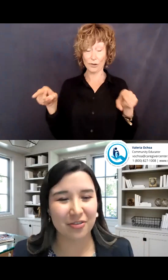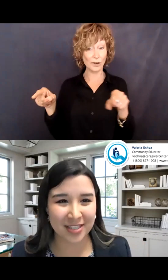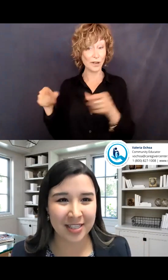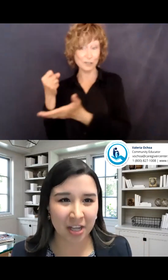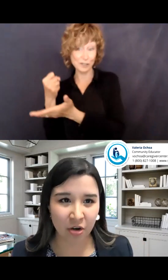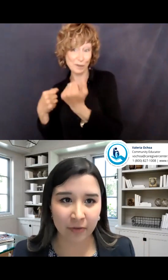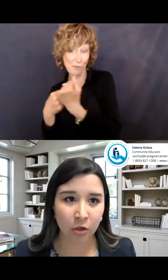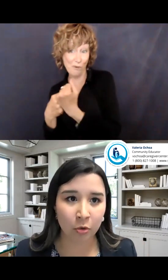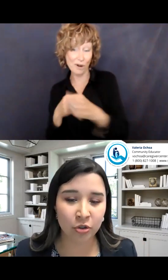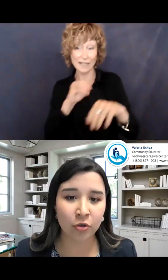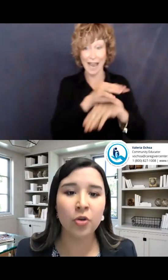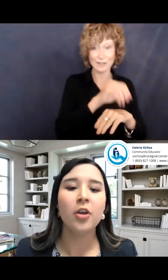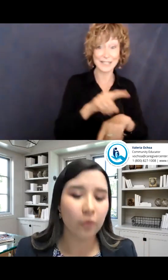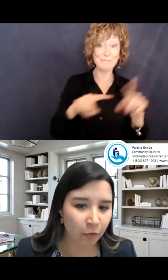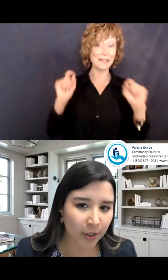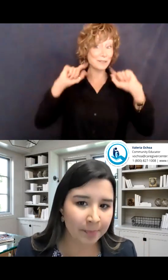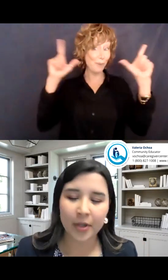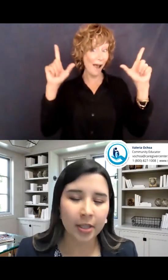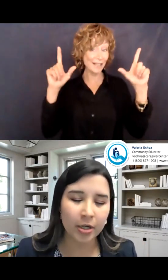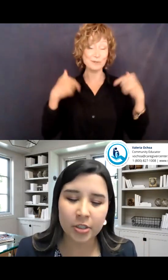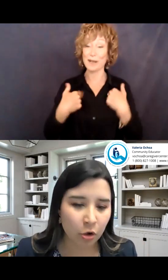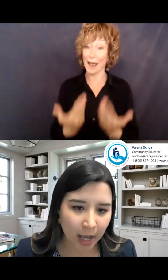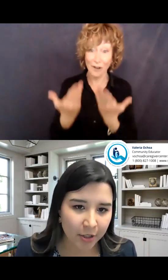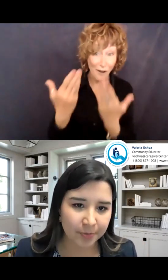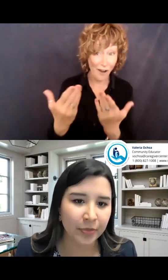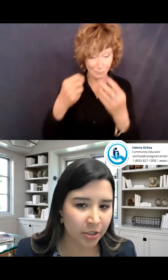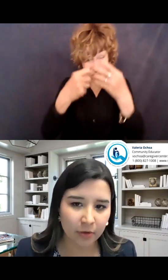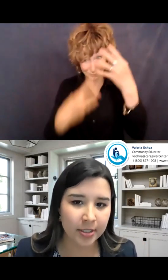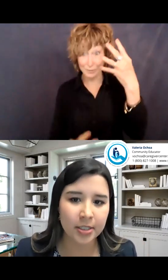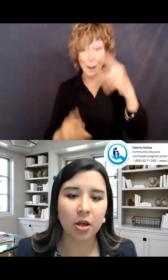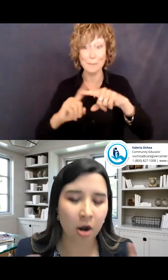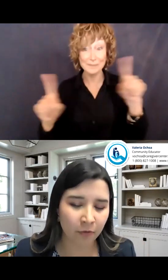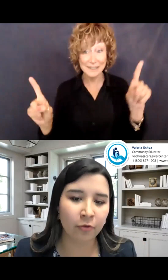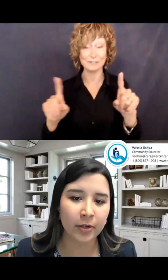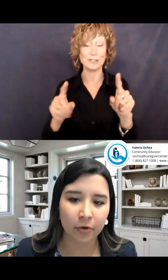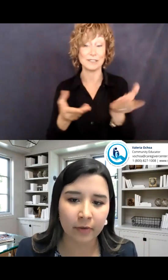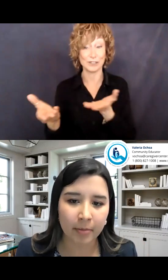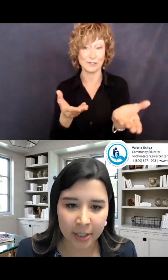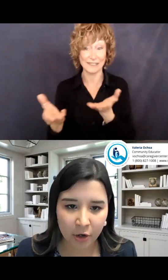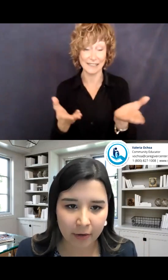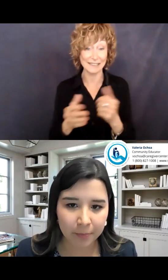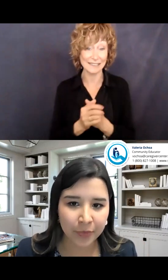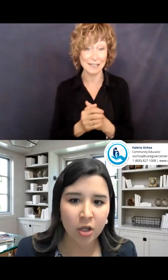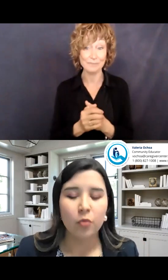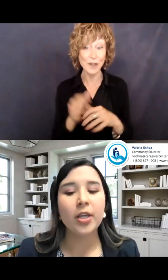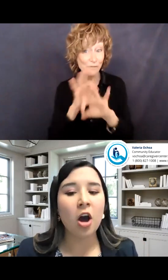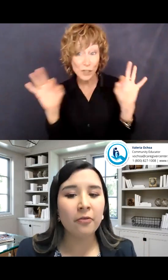other services that are available to you for free, and there is no catch. These services are for free for the founding caregiver. We